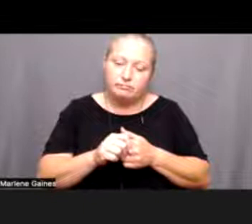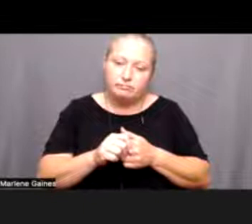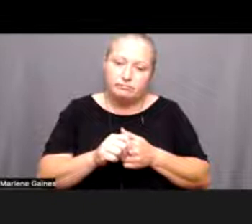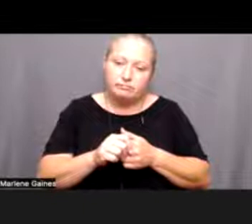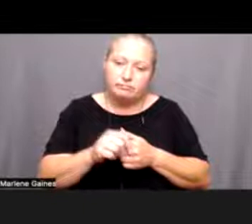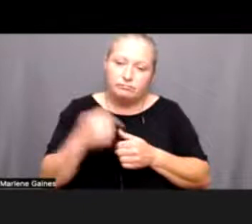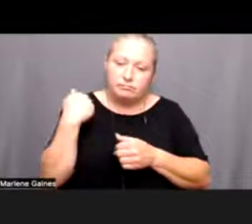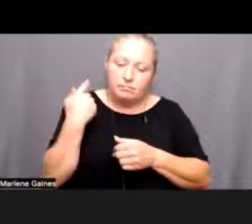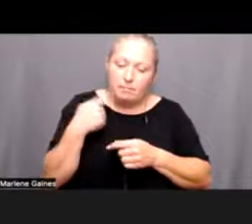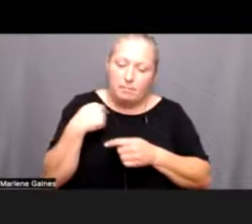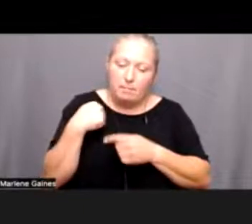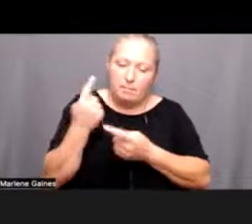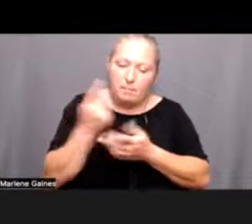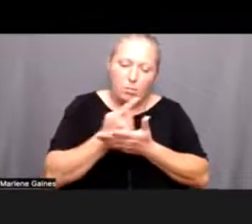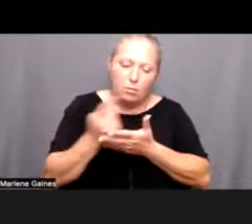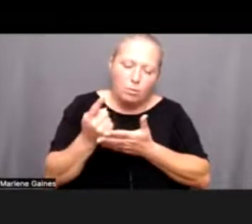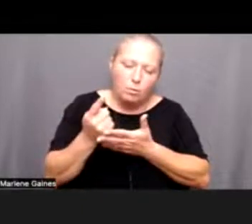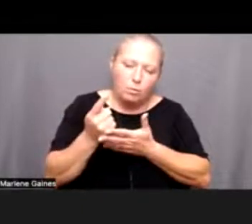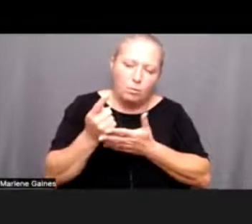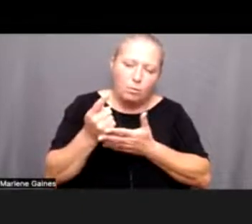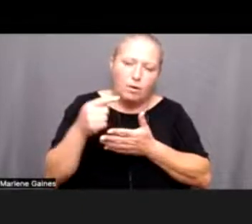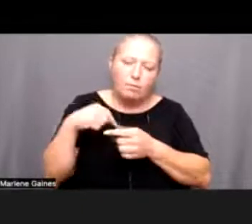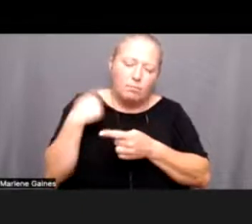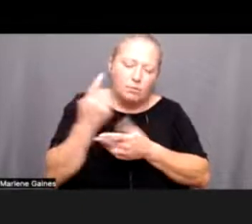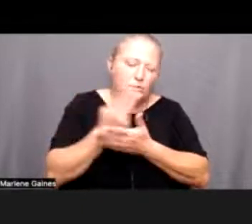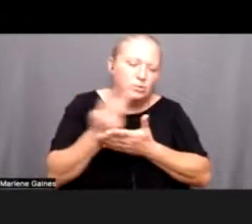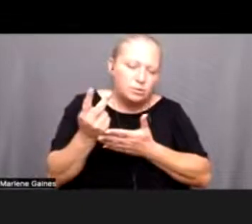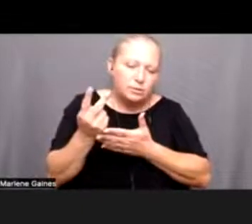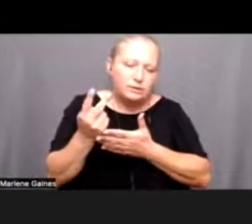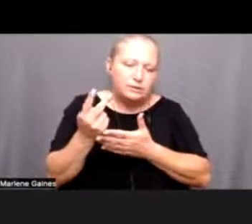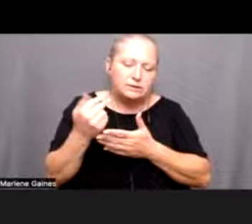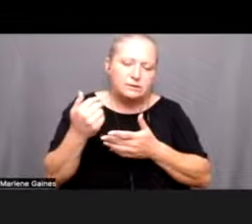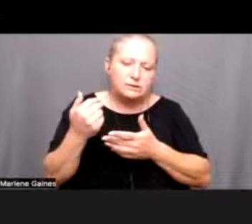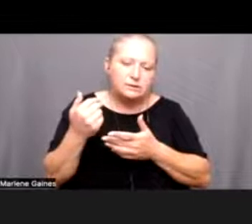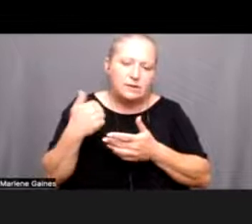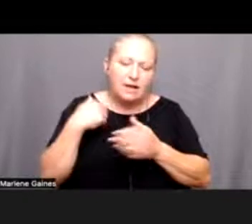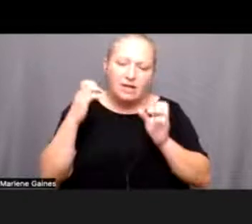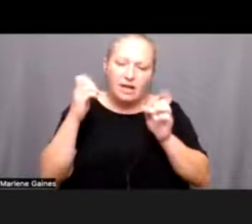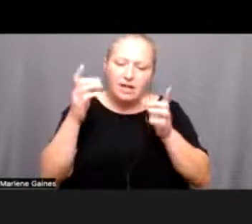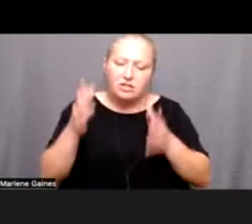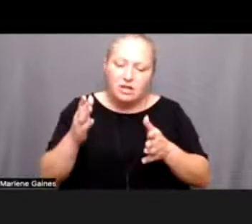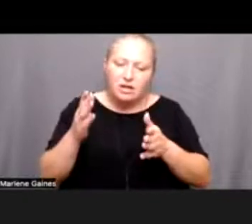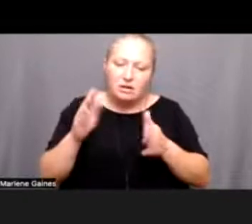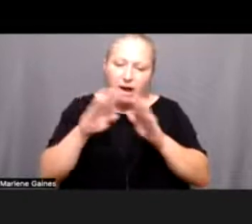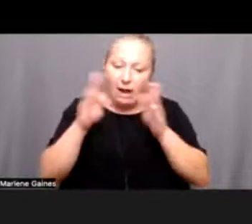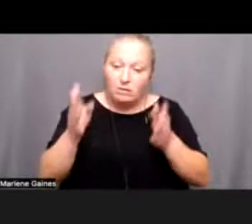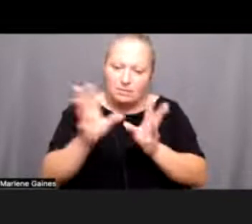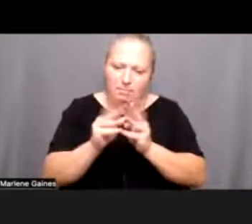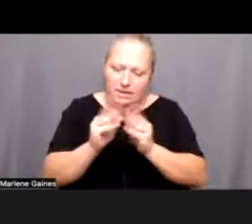This past week, or past couple of weeks, we had an educator housing